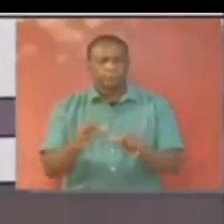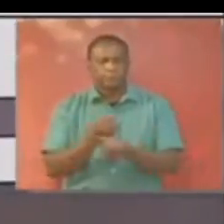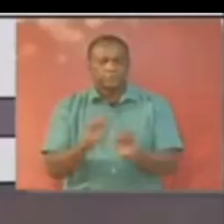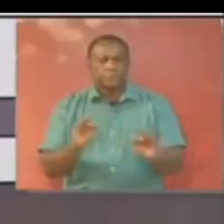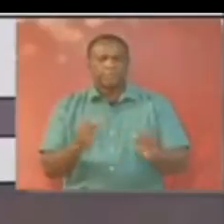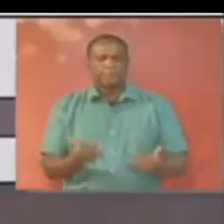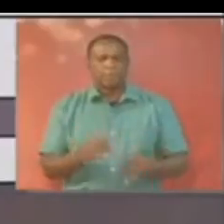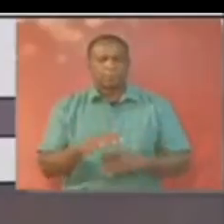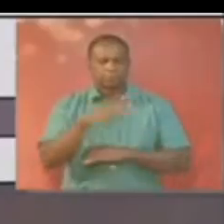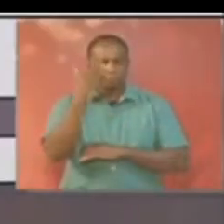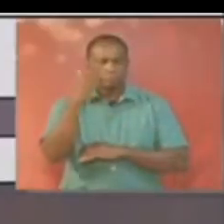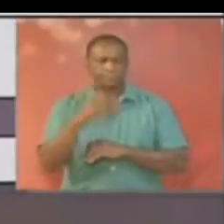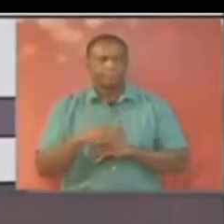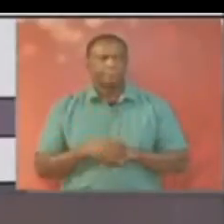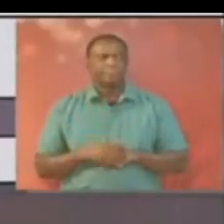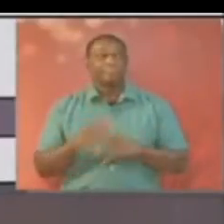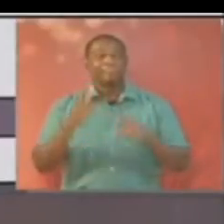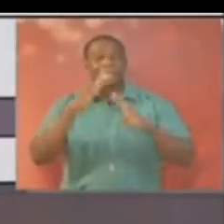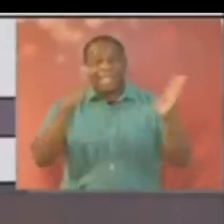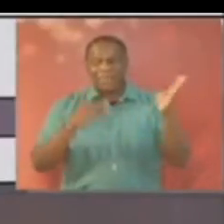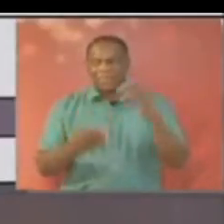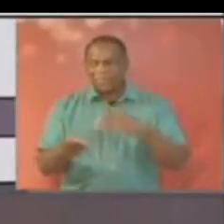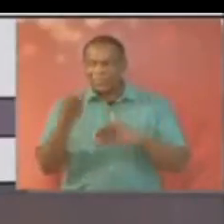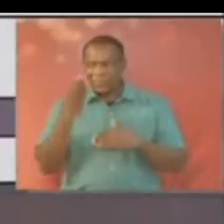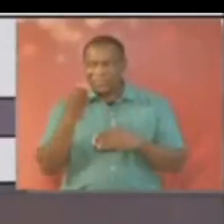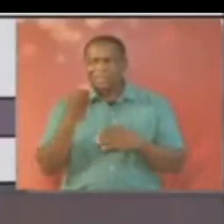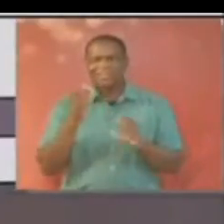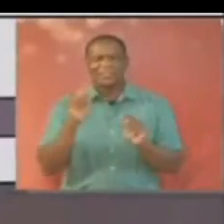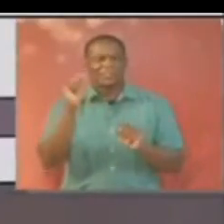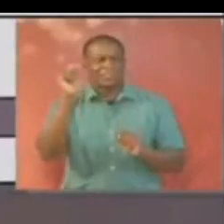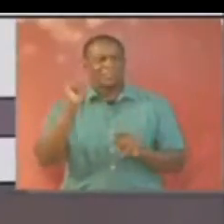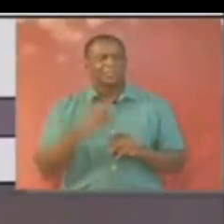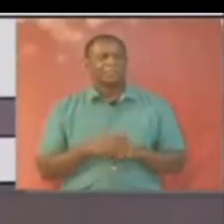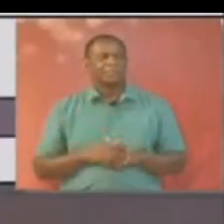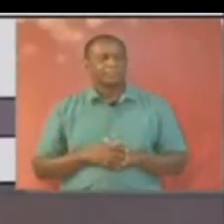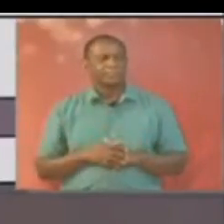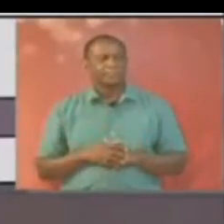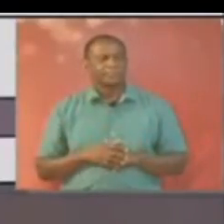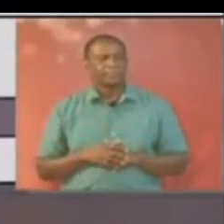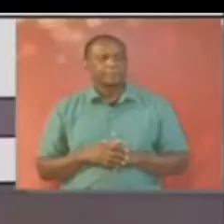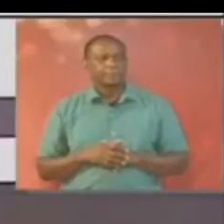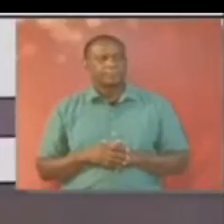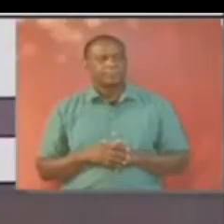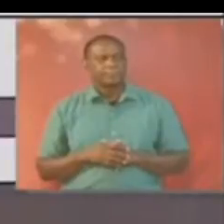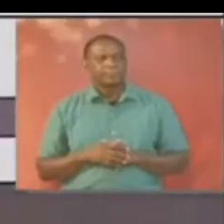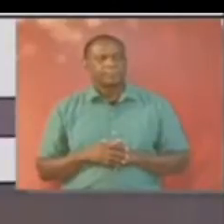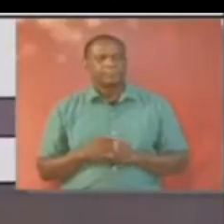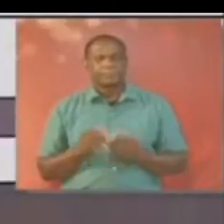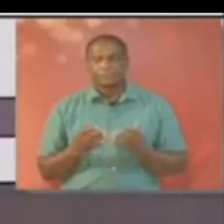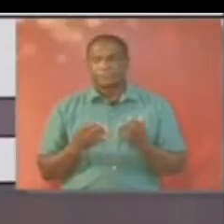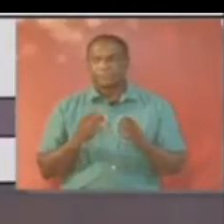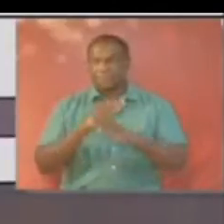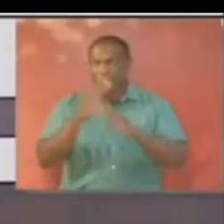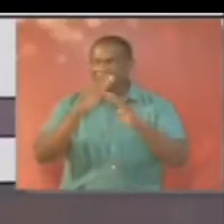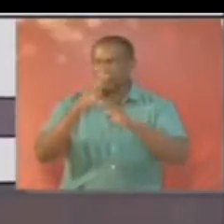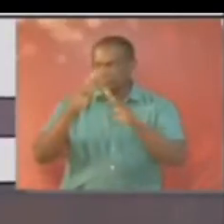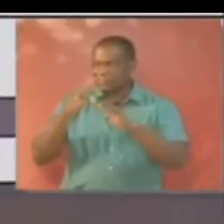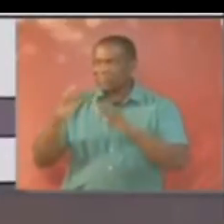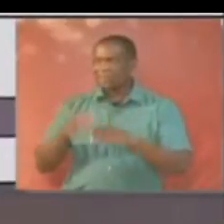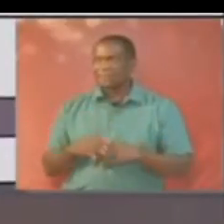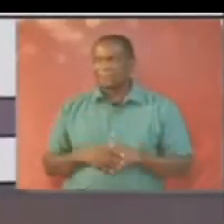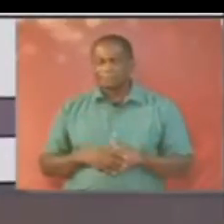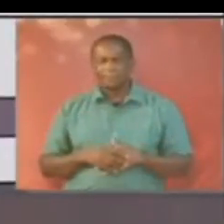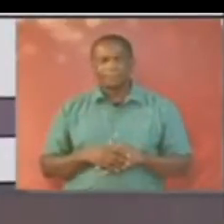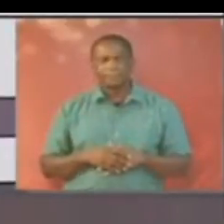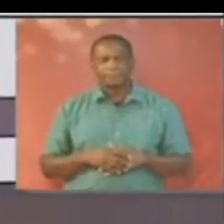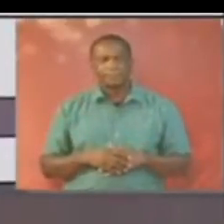Hello and good morning, Trinidad and Tobago. Good morning, Minister. Good morning, Chief Medical Officer, Dr. Parasram.